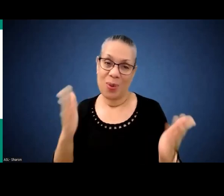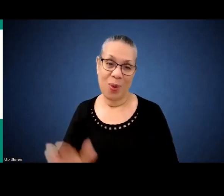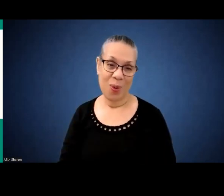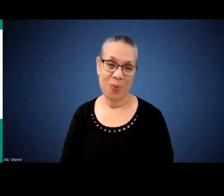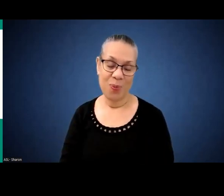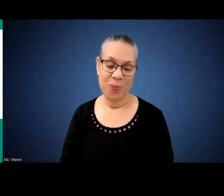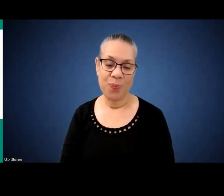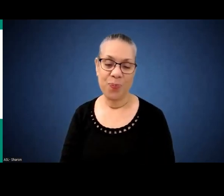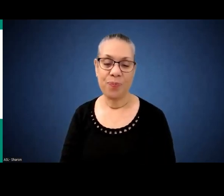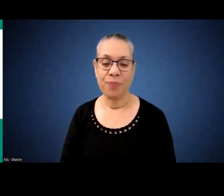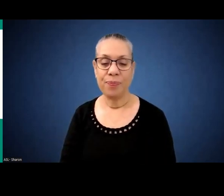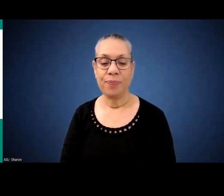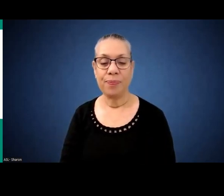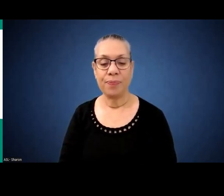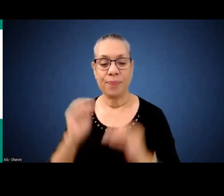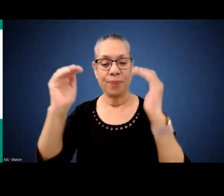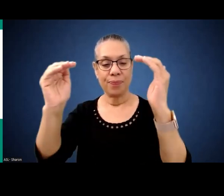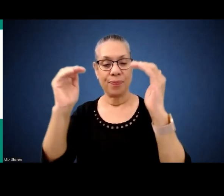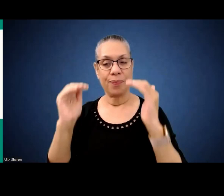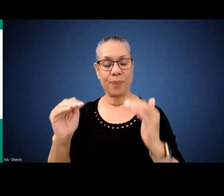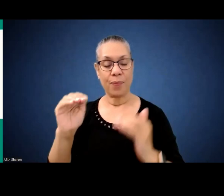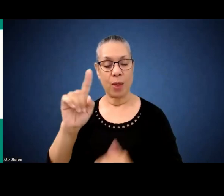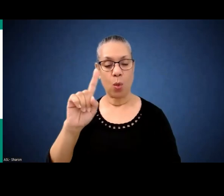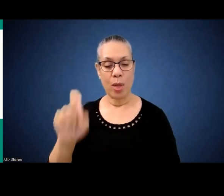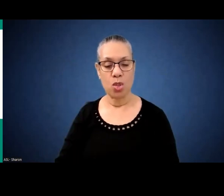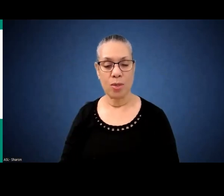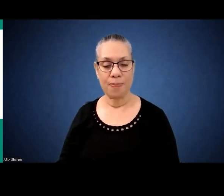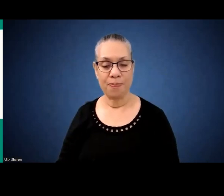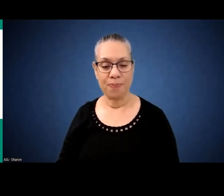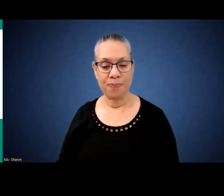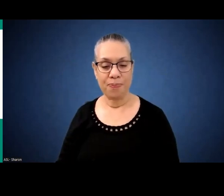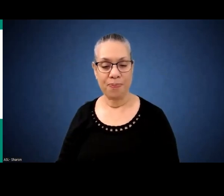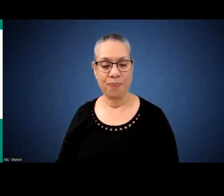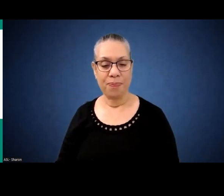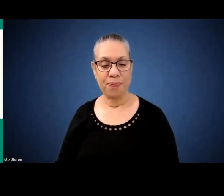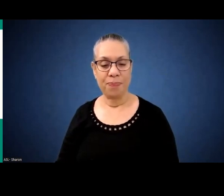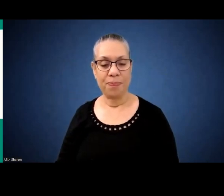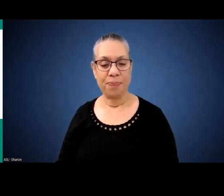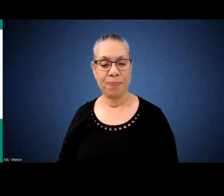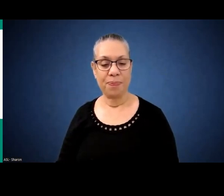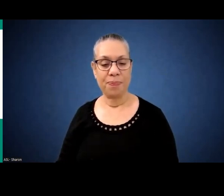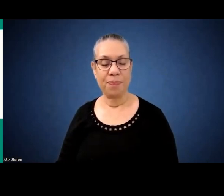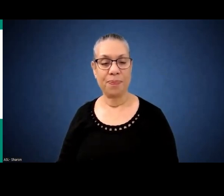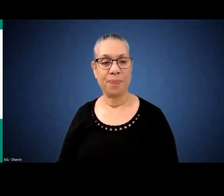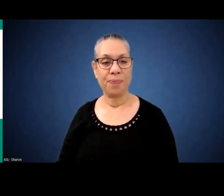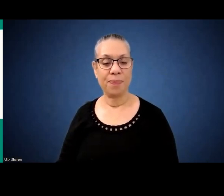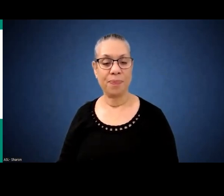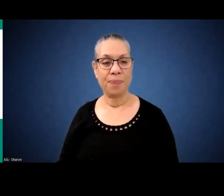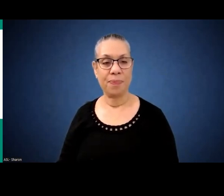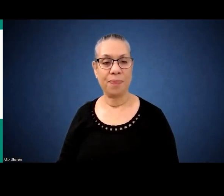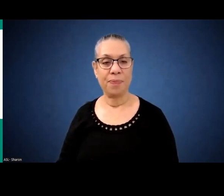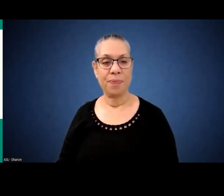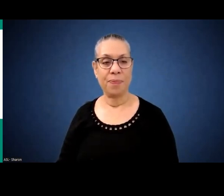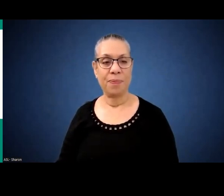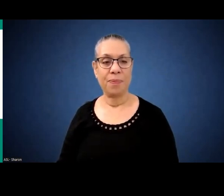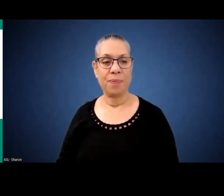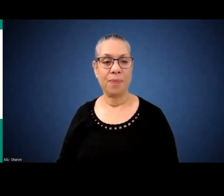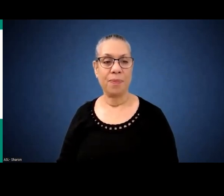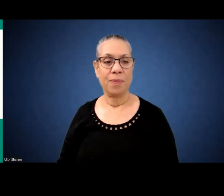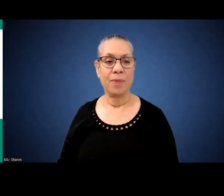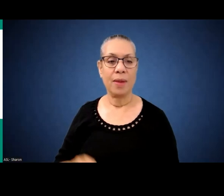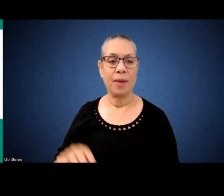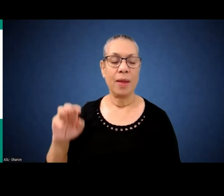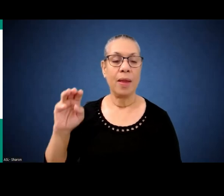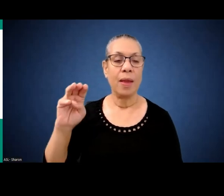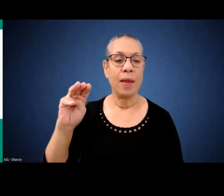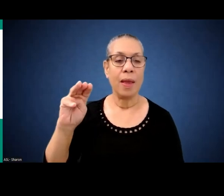comenzado. Let's see, there's quite a few. Let's see. Would you like some help with the question? Sorry, I was stuck